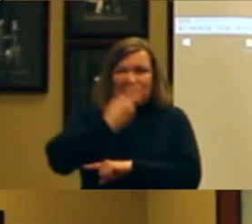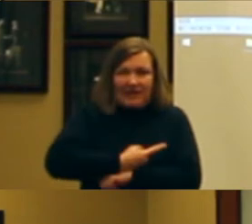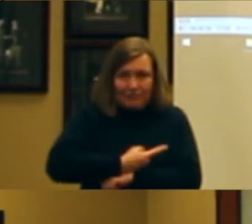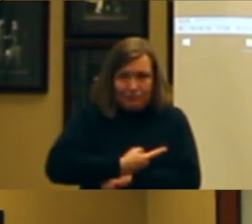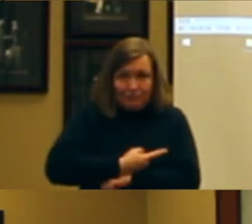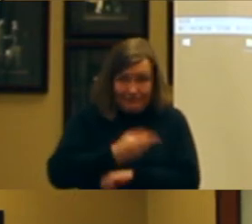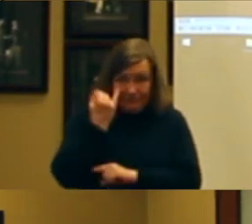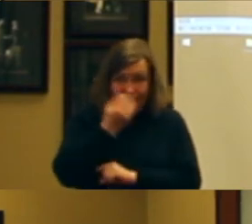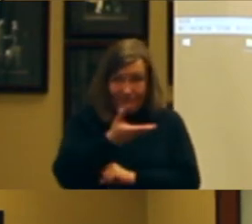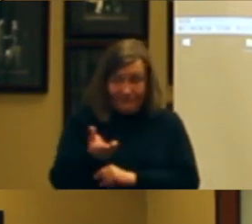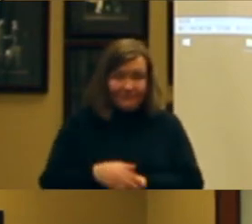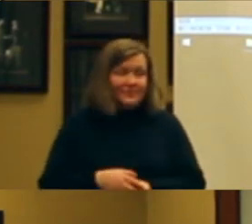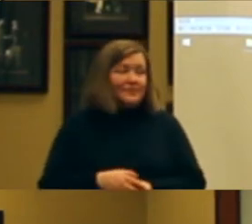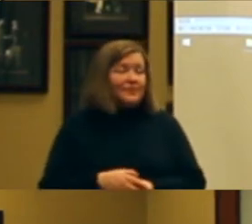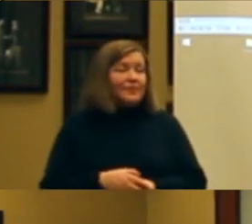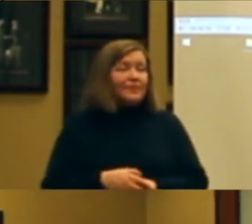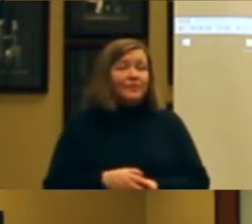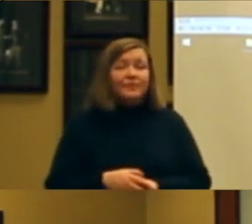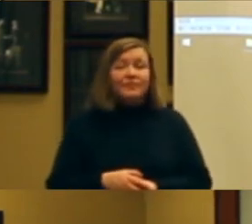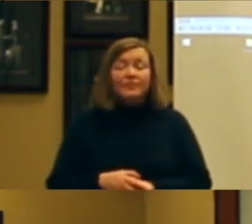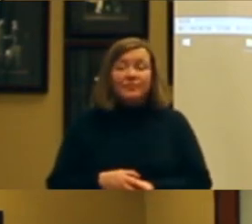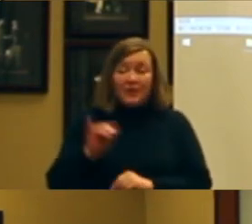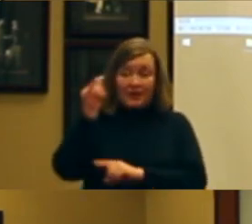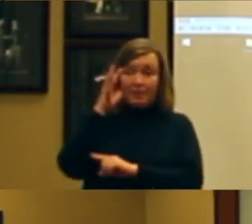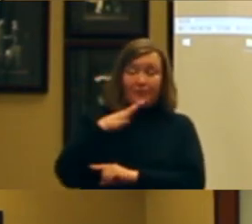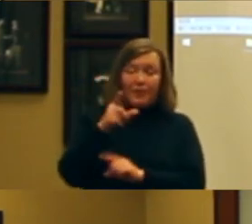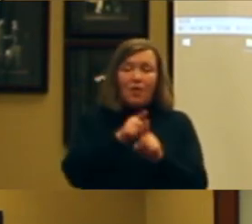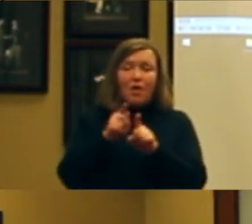in the public. Imagine. But he also founded